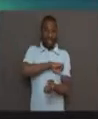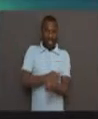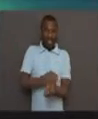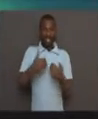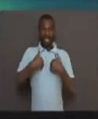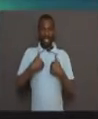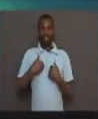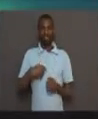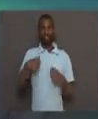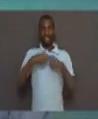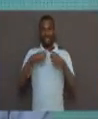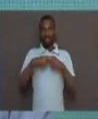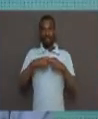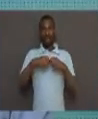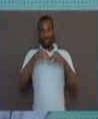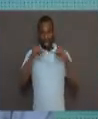electromagnetic radiation.